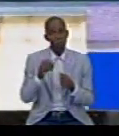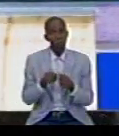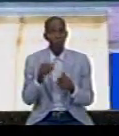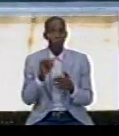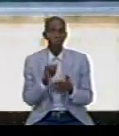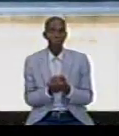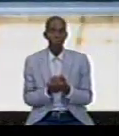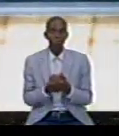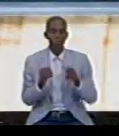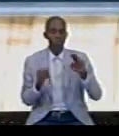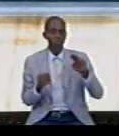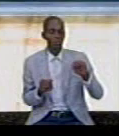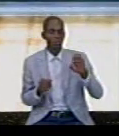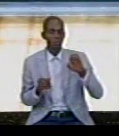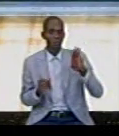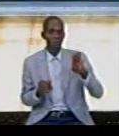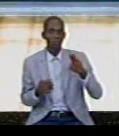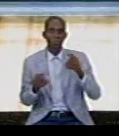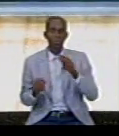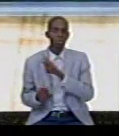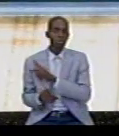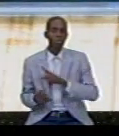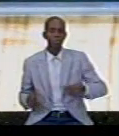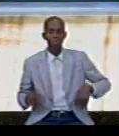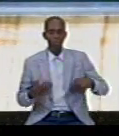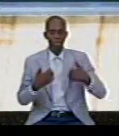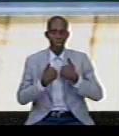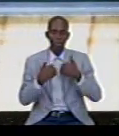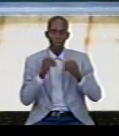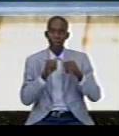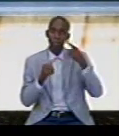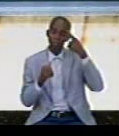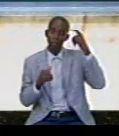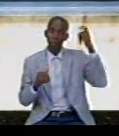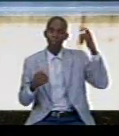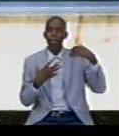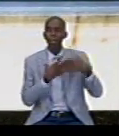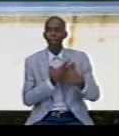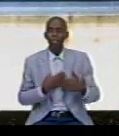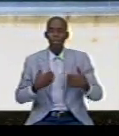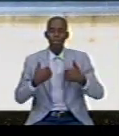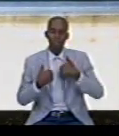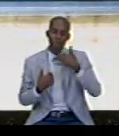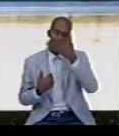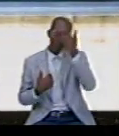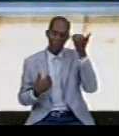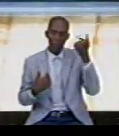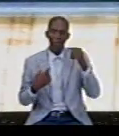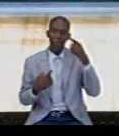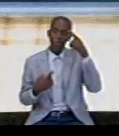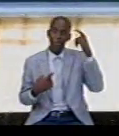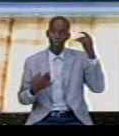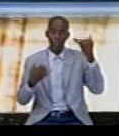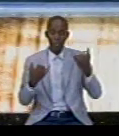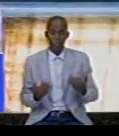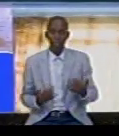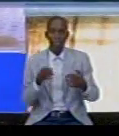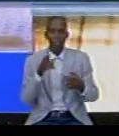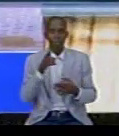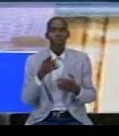that Nebuchadnezzar, the king, that had a dream, and he had forgotten the dream. And now he wanted